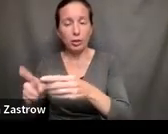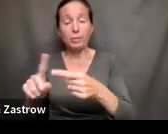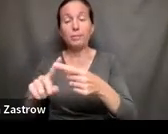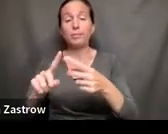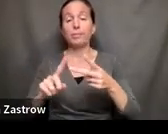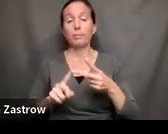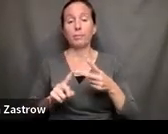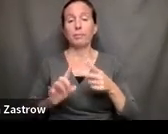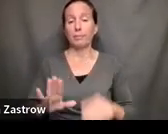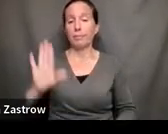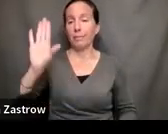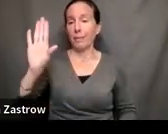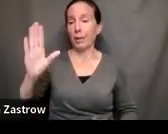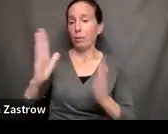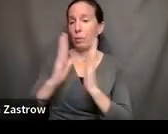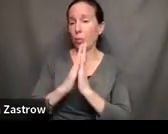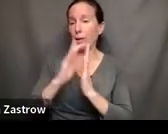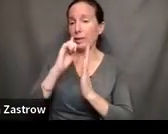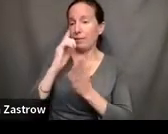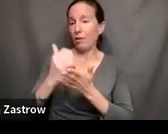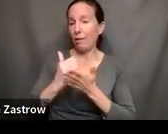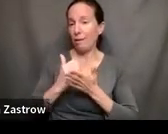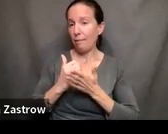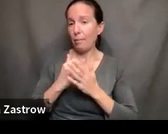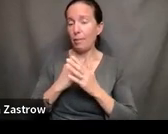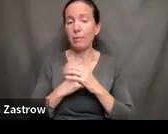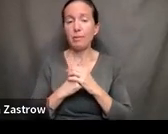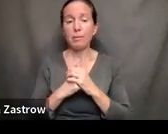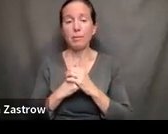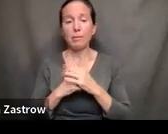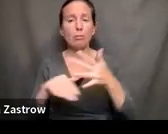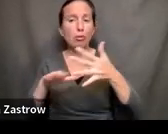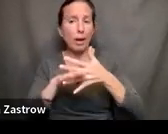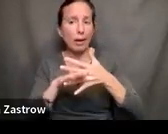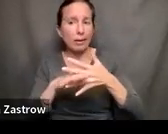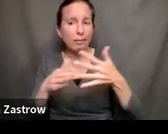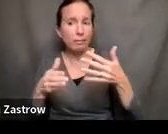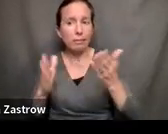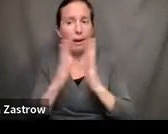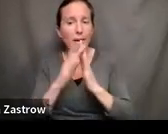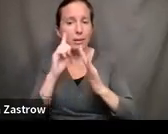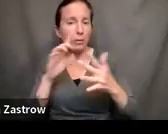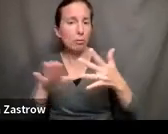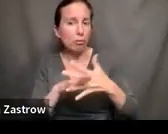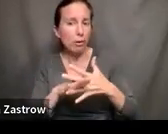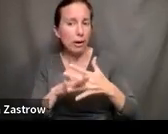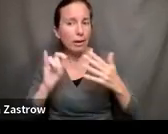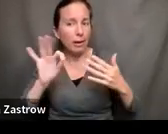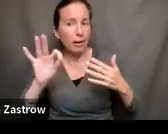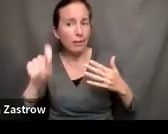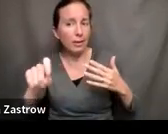help as needed, mm-hmm. or ask for a break as yep. needed.